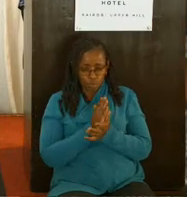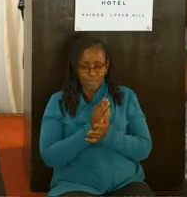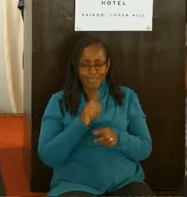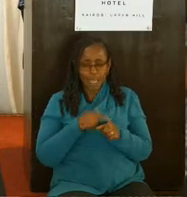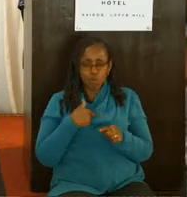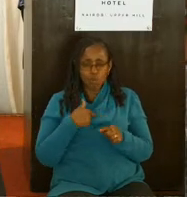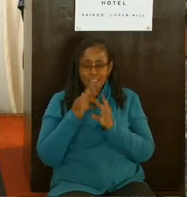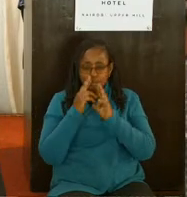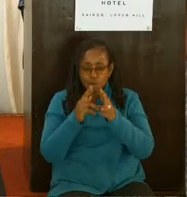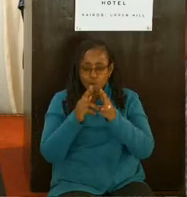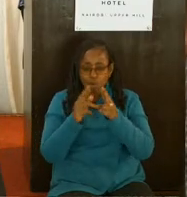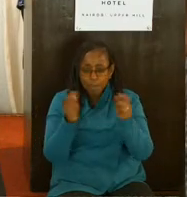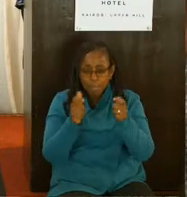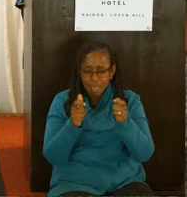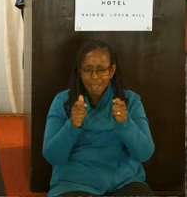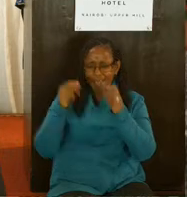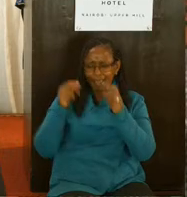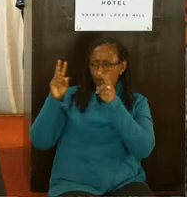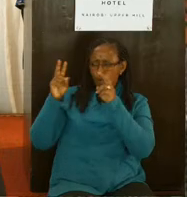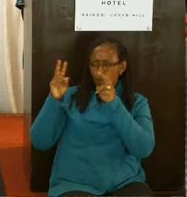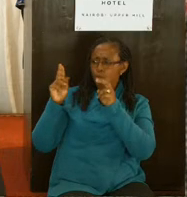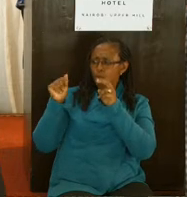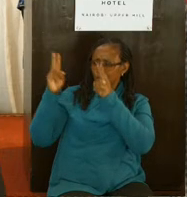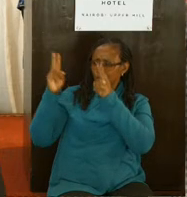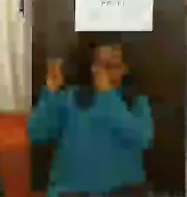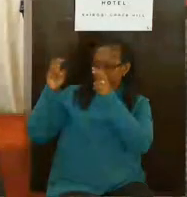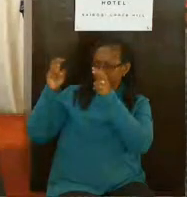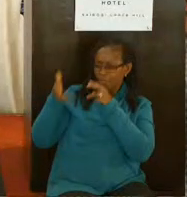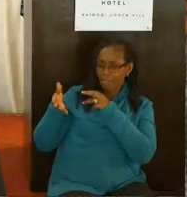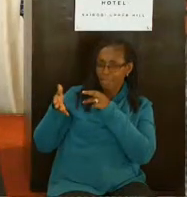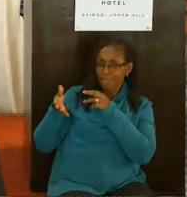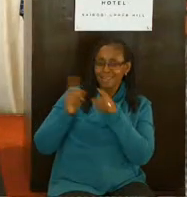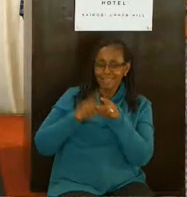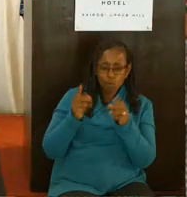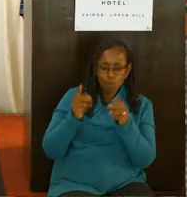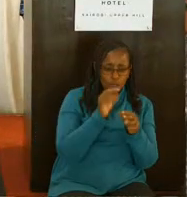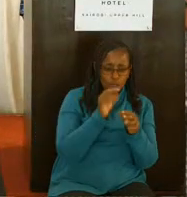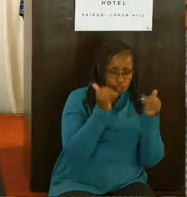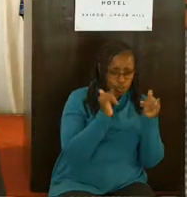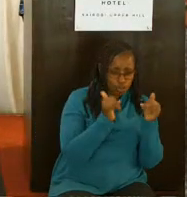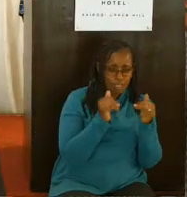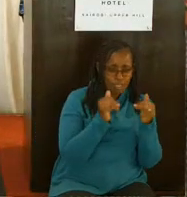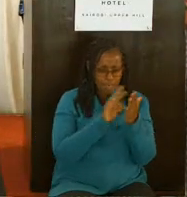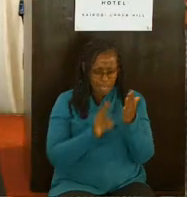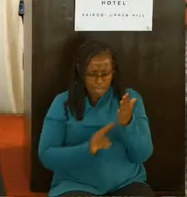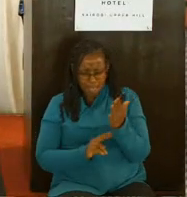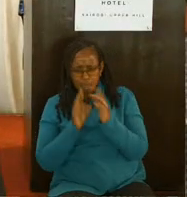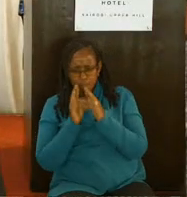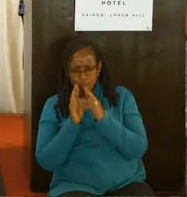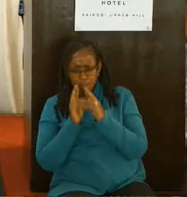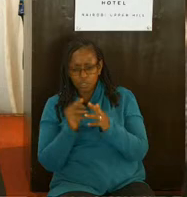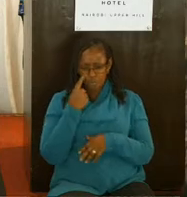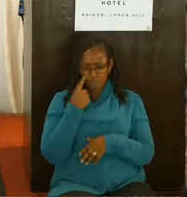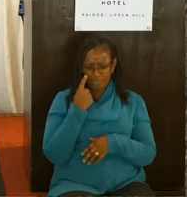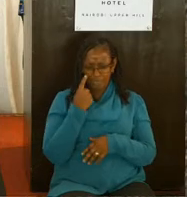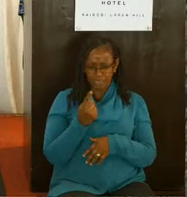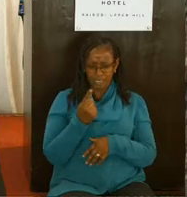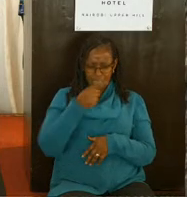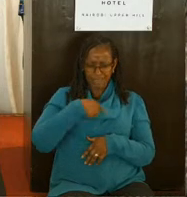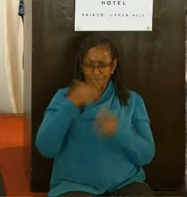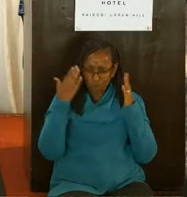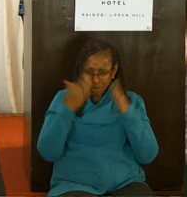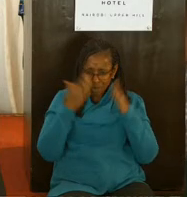our reporting as you watch news every day as you read our reportage do you see that we Report with focusing on National